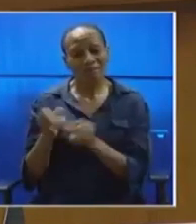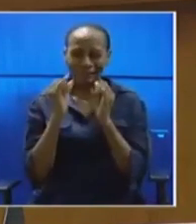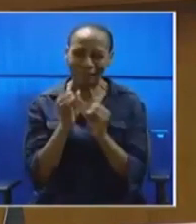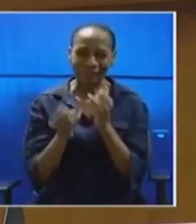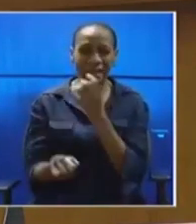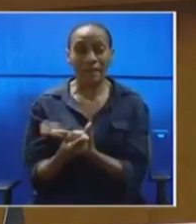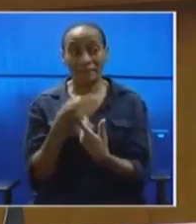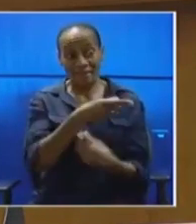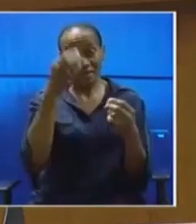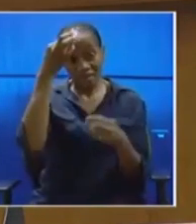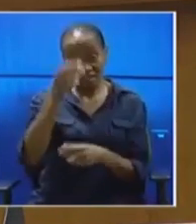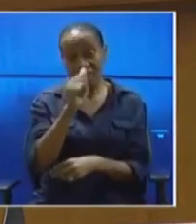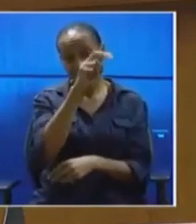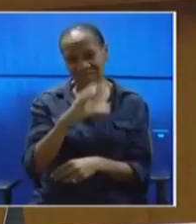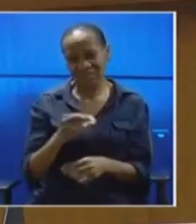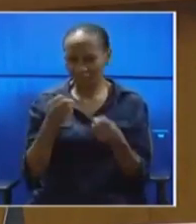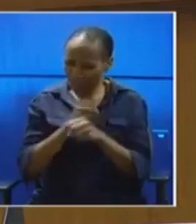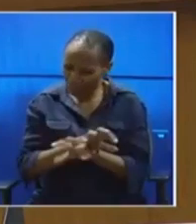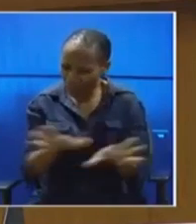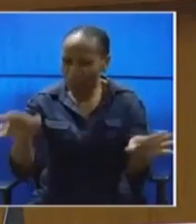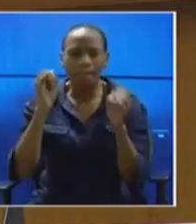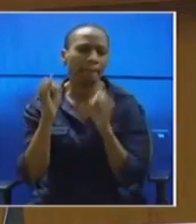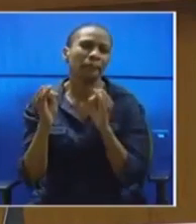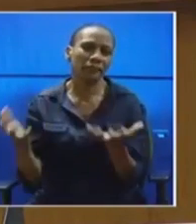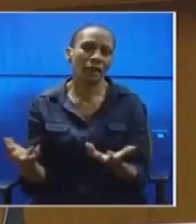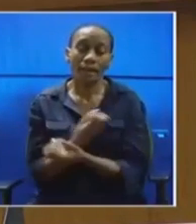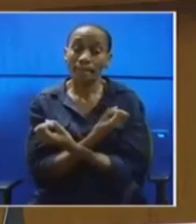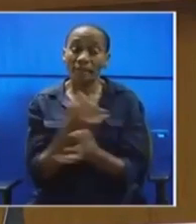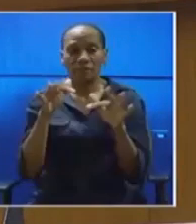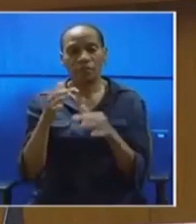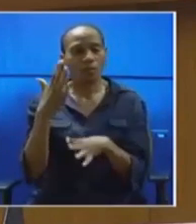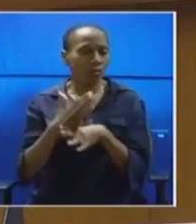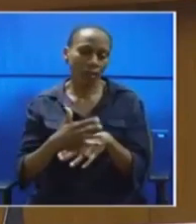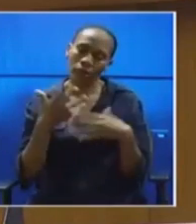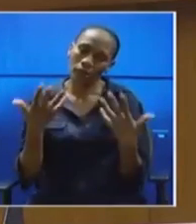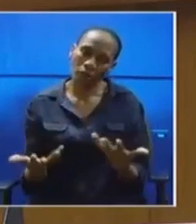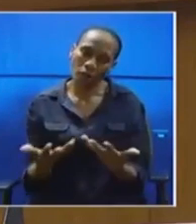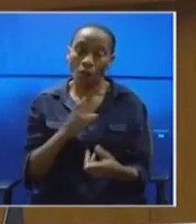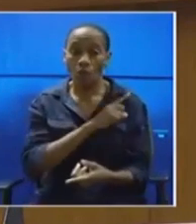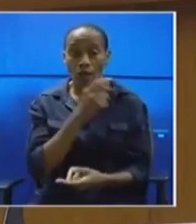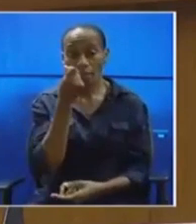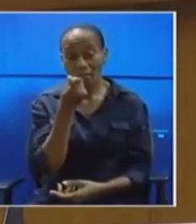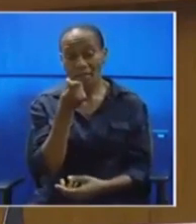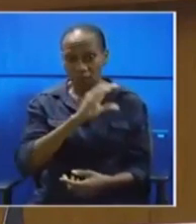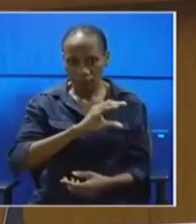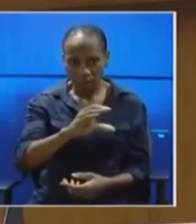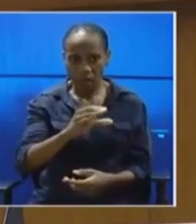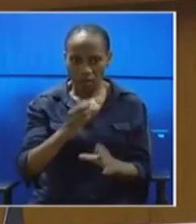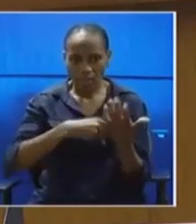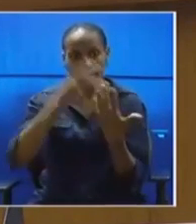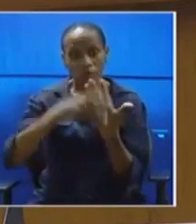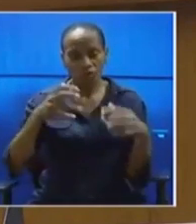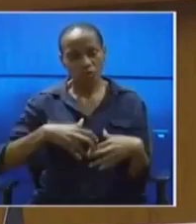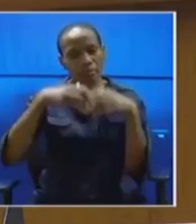ANC government has had on our people. Many are unemployed because money meant for job creation projects has